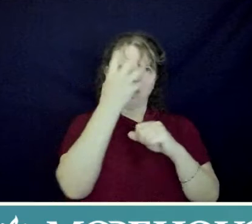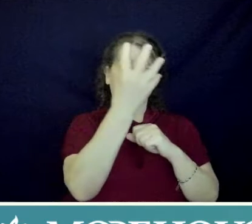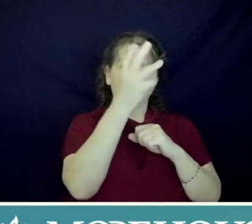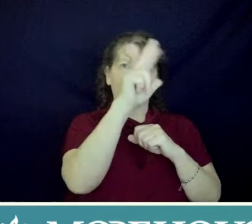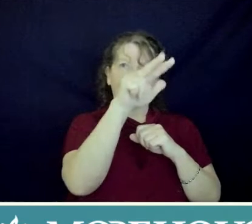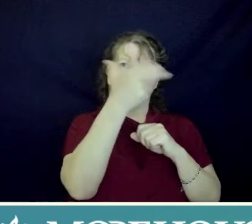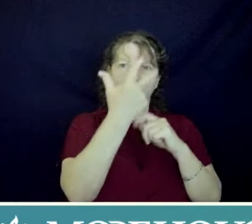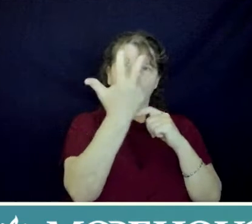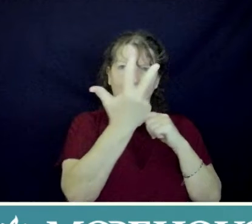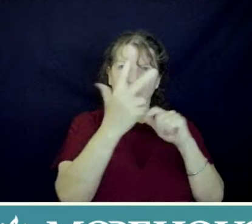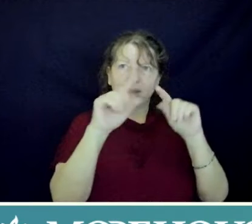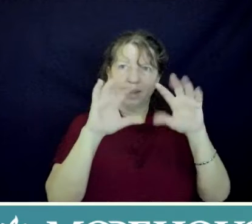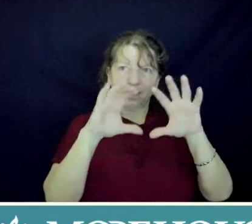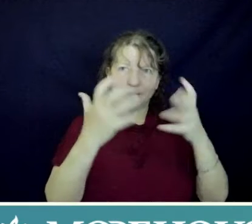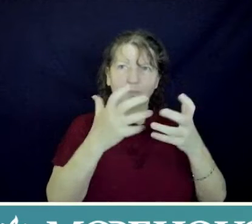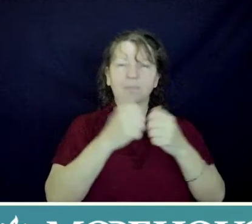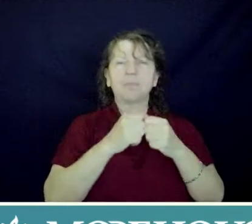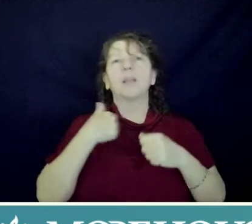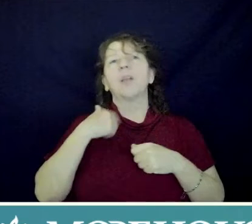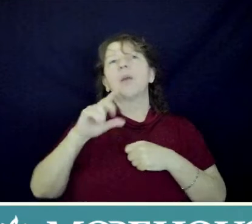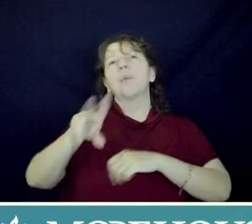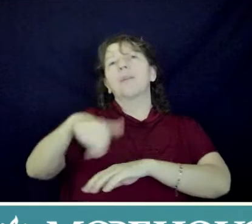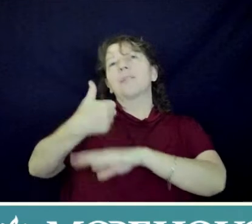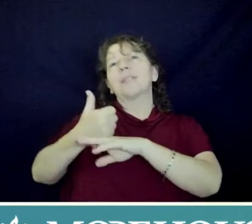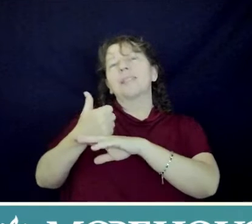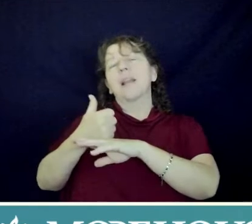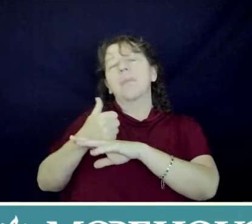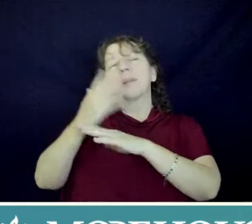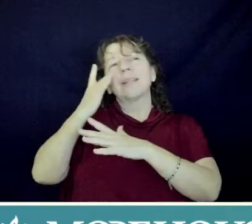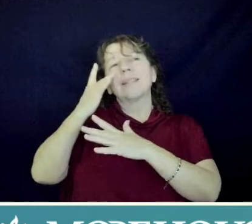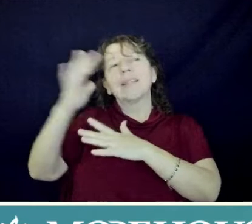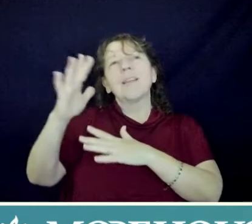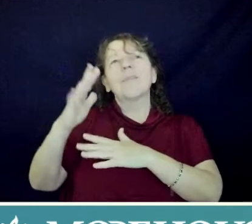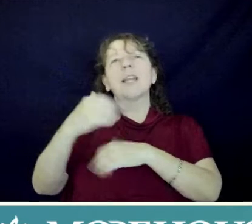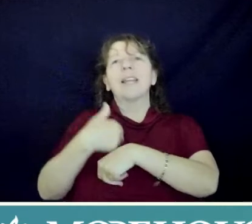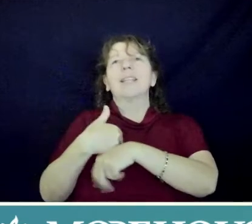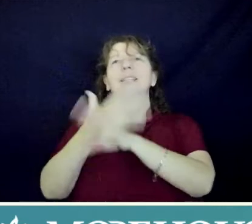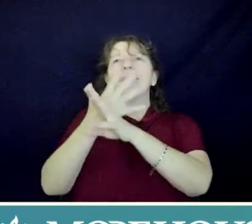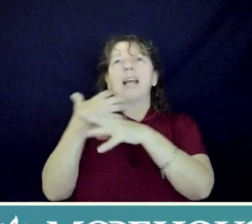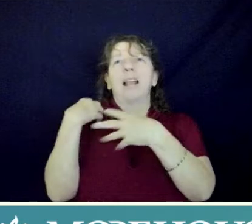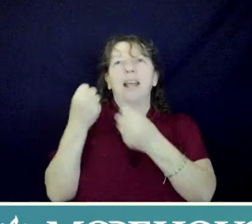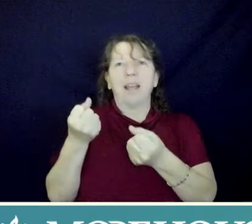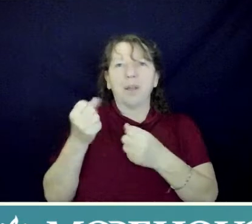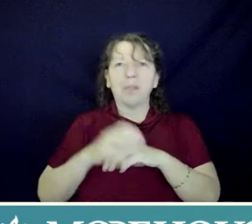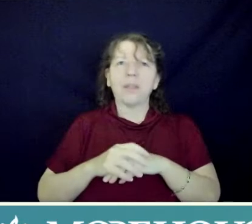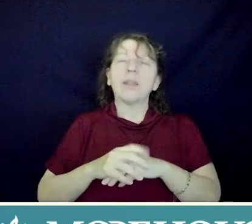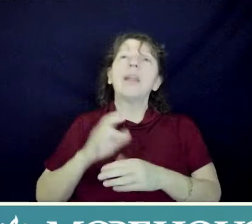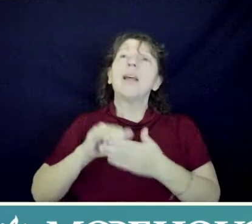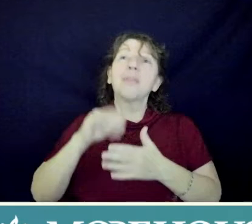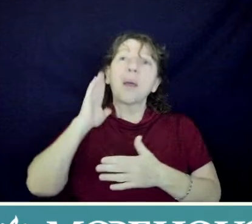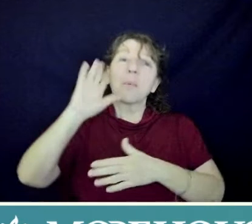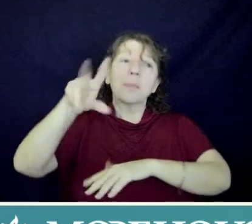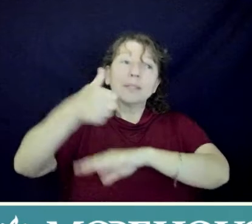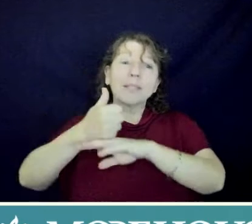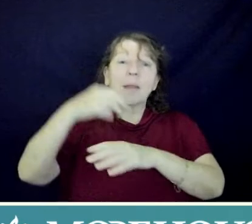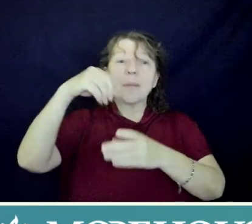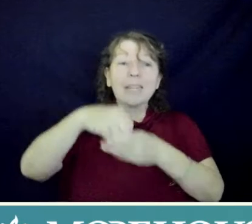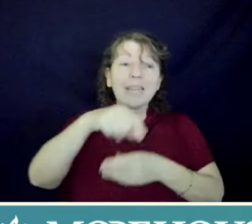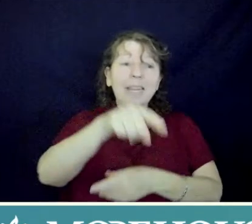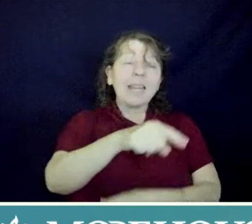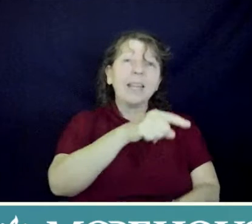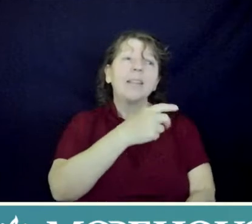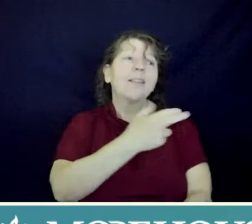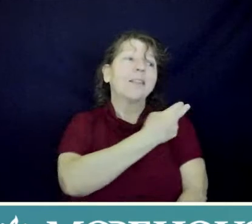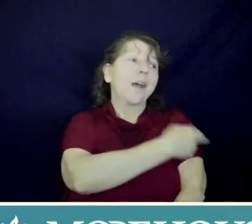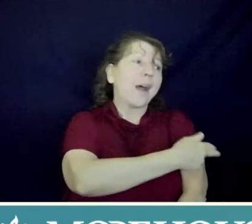implement an innovative hub and spoke telemedicine model that will be integrated within primary care settings in the